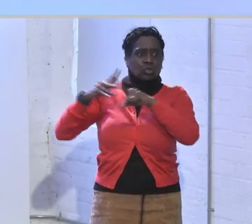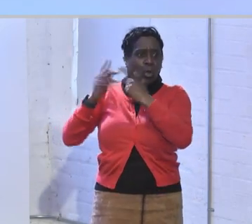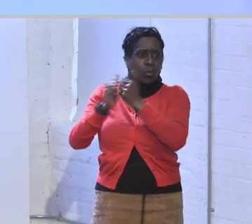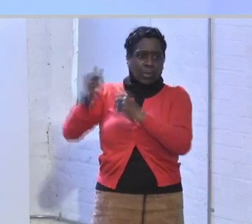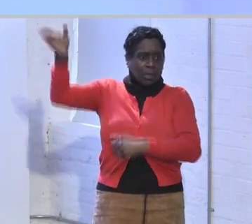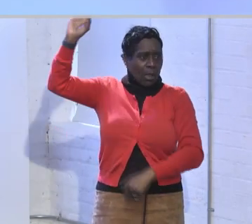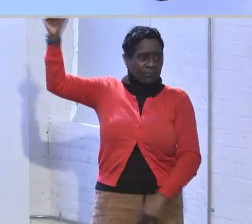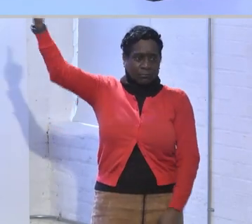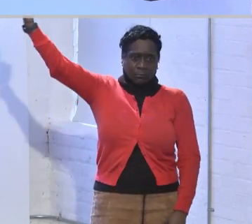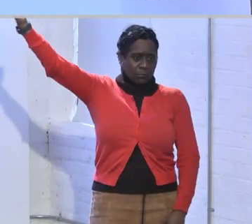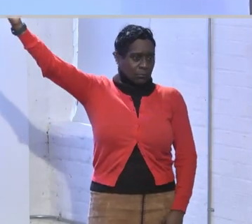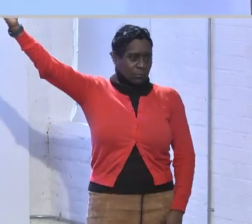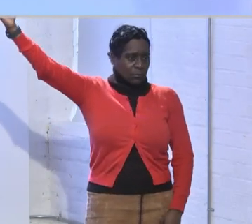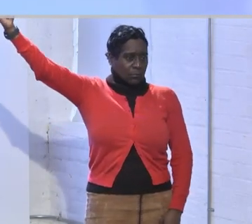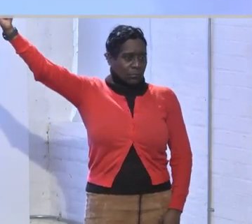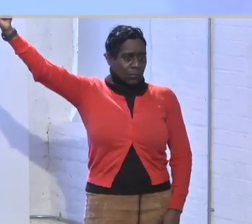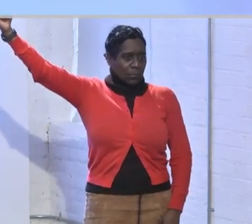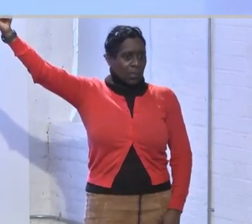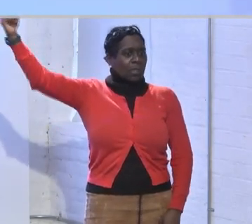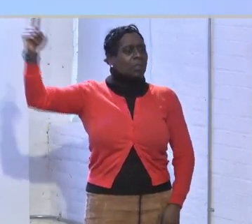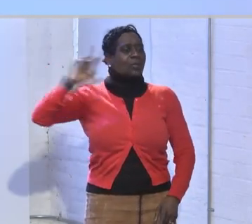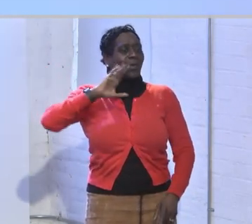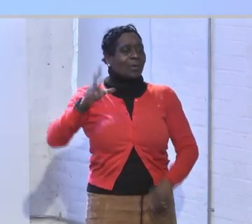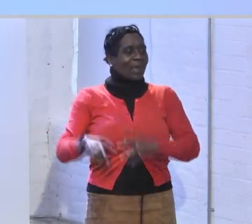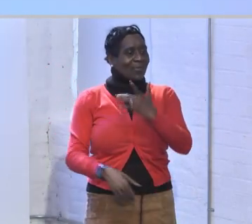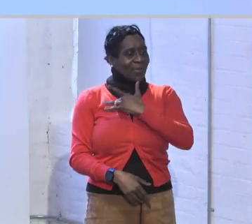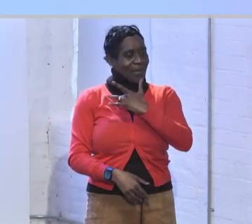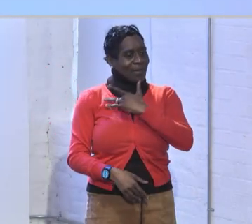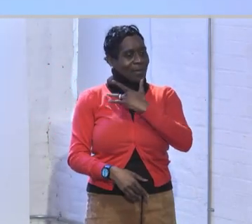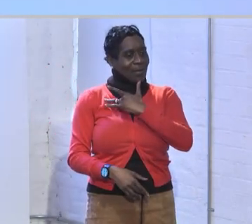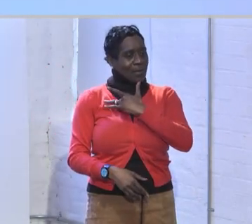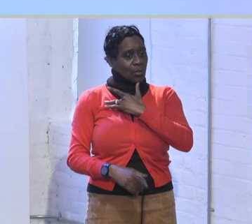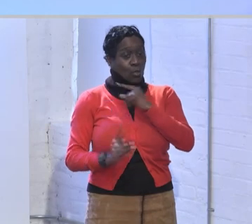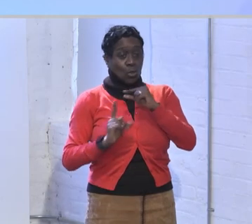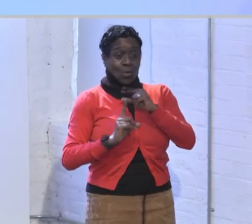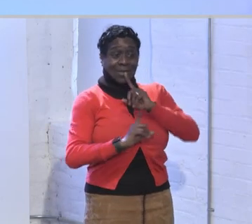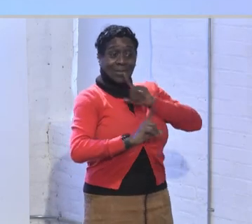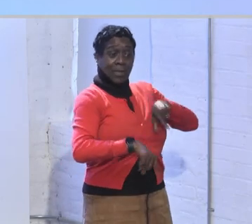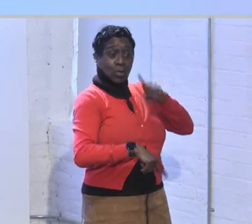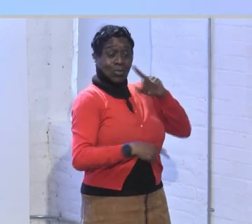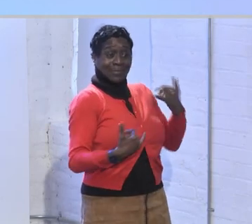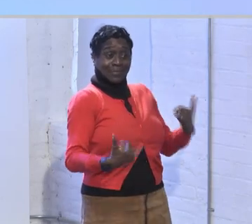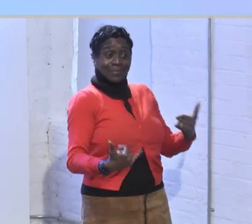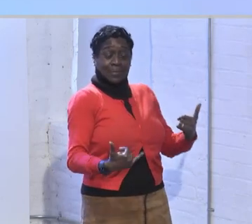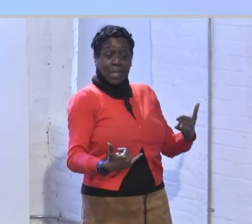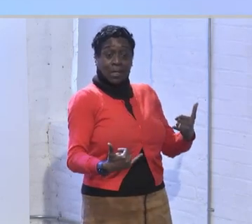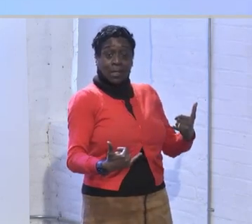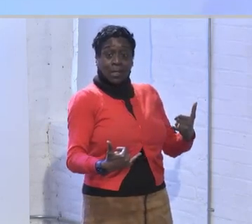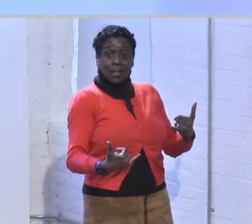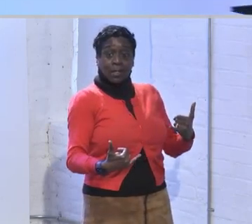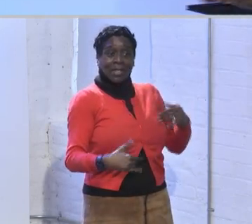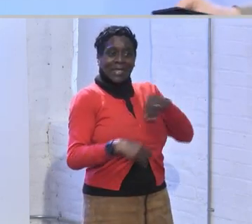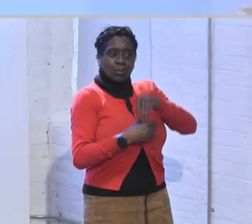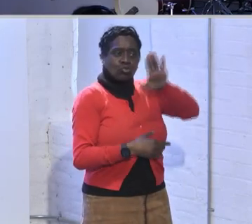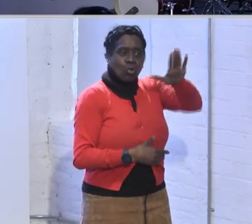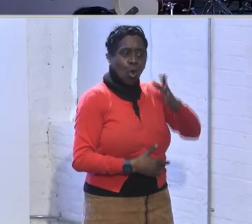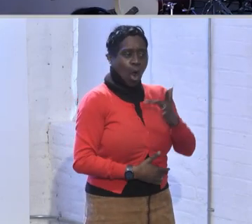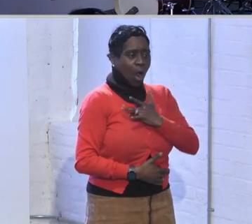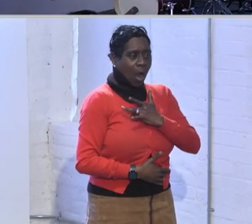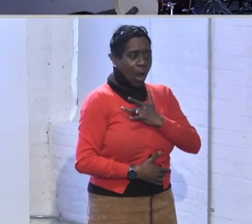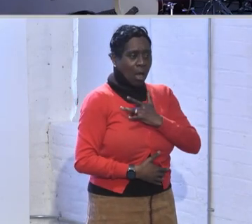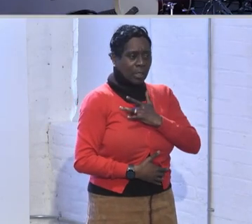but then very quickly he talks about the heart. These words which I command thee this day shall be in thine heart.